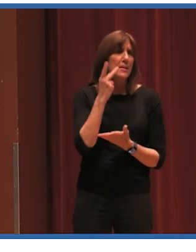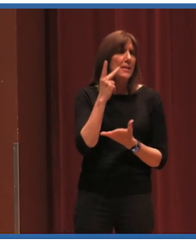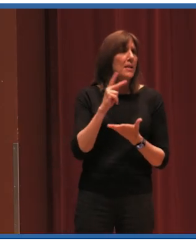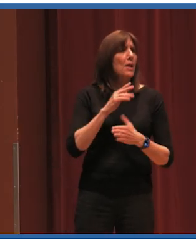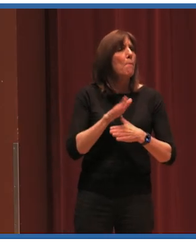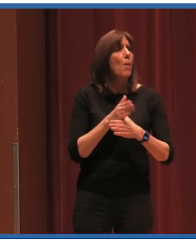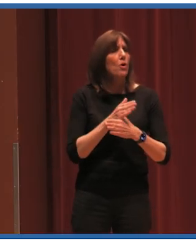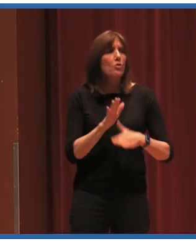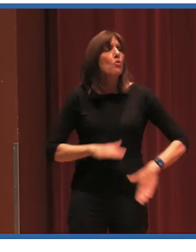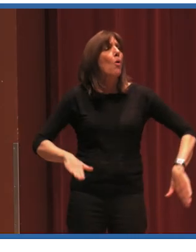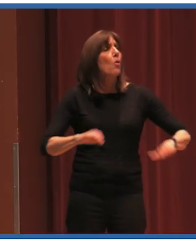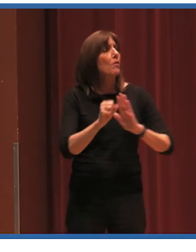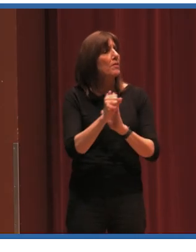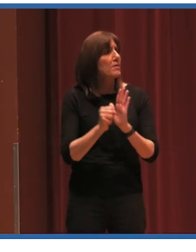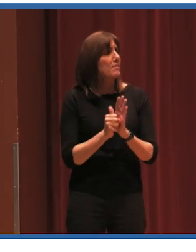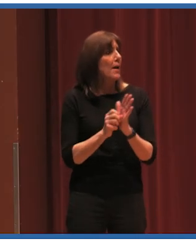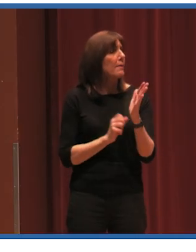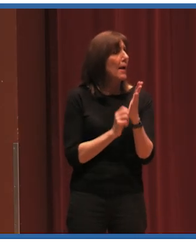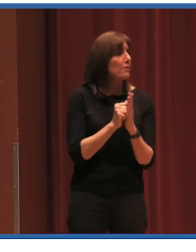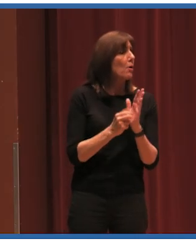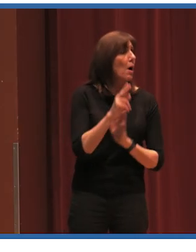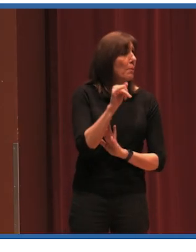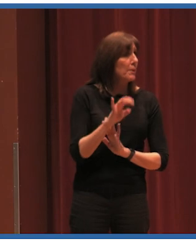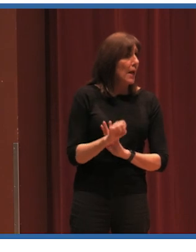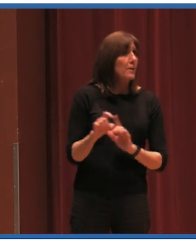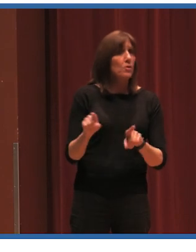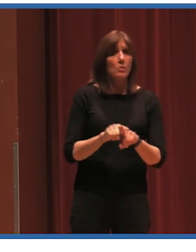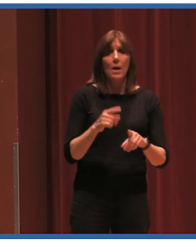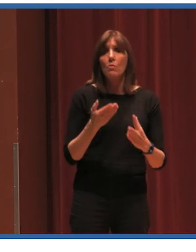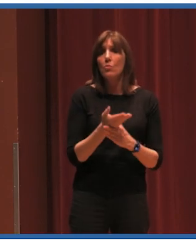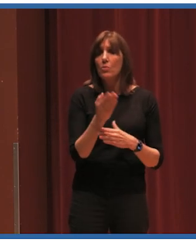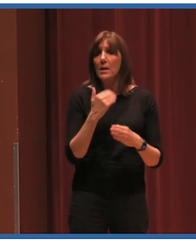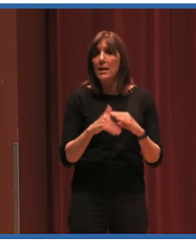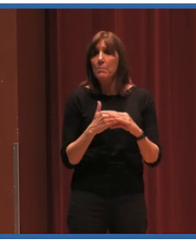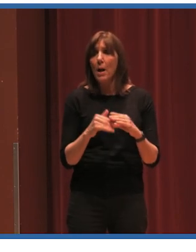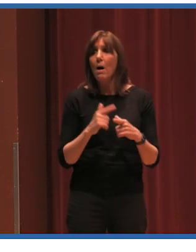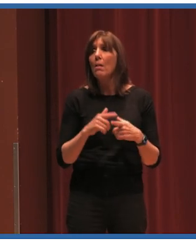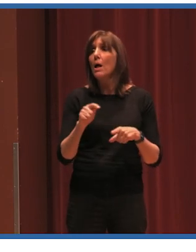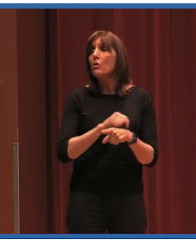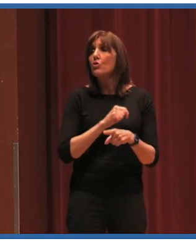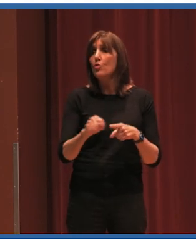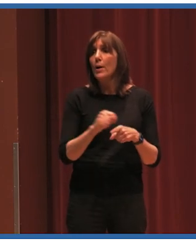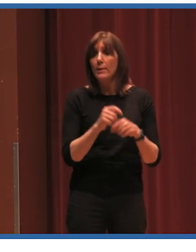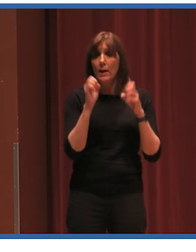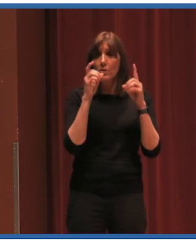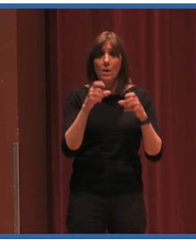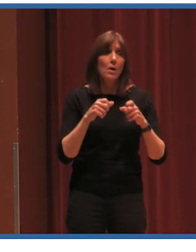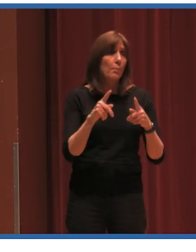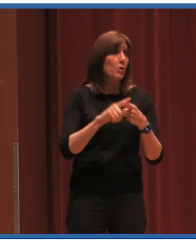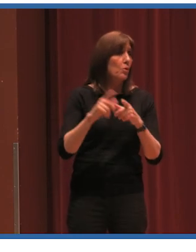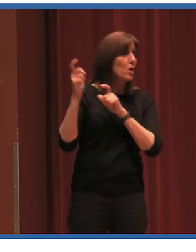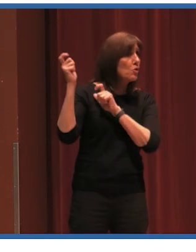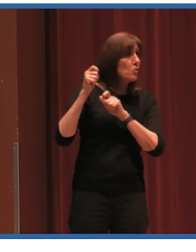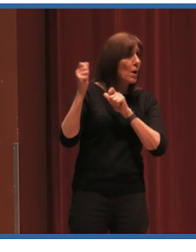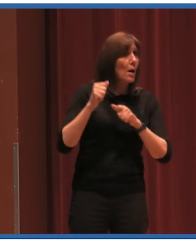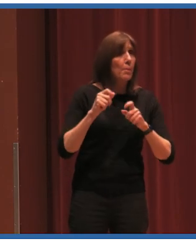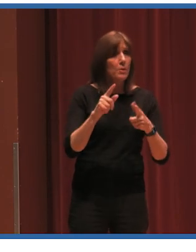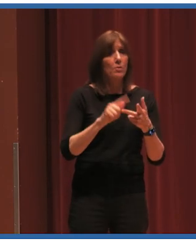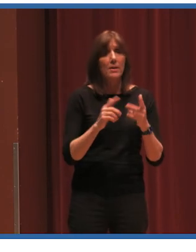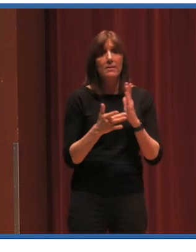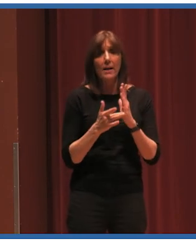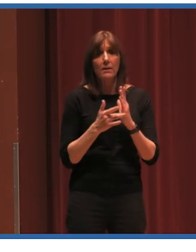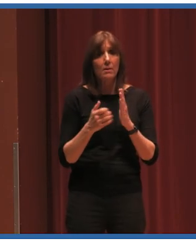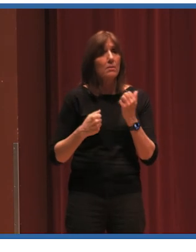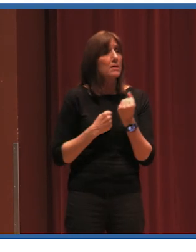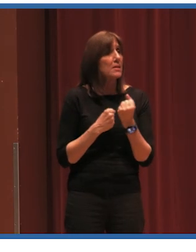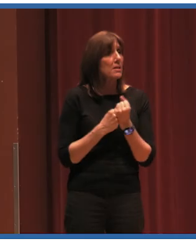provide the latest news and cancer updates via email. There's a lot of training and educational opportunities, grant opportunities and technical assistance, free